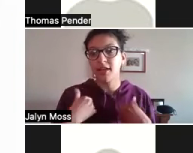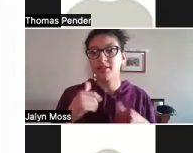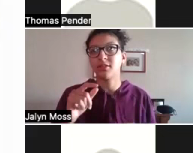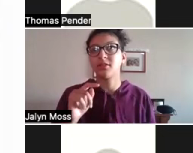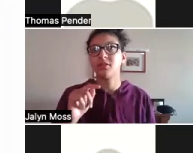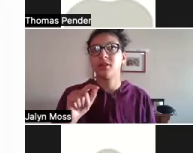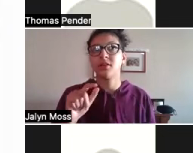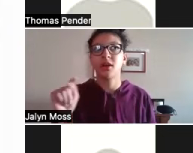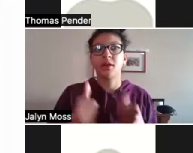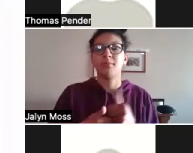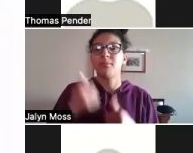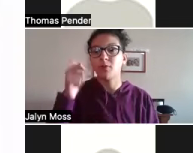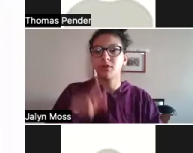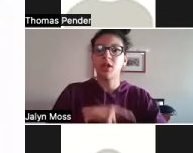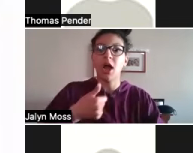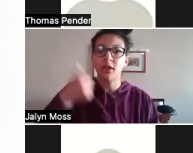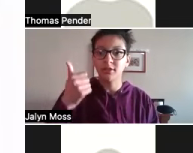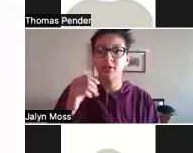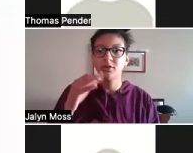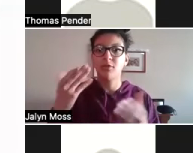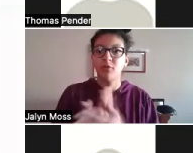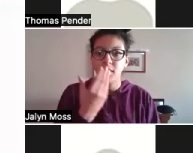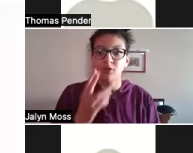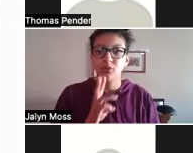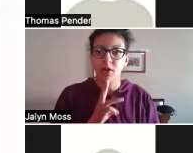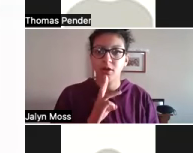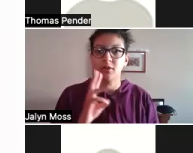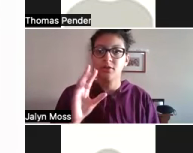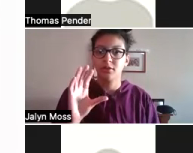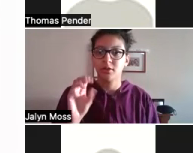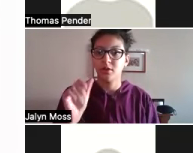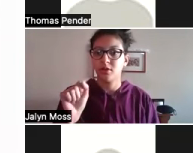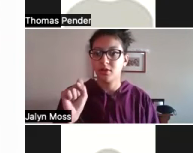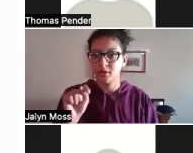And then Michigan has the longest